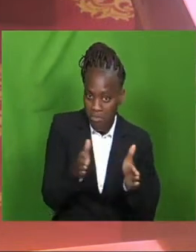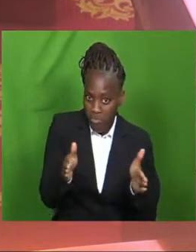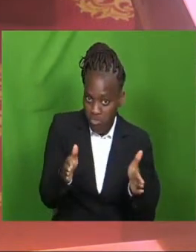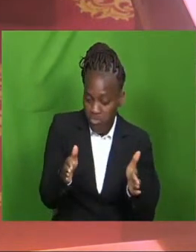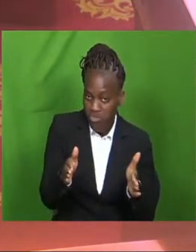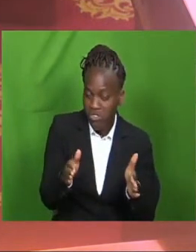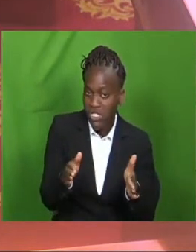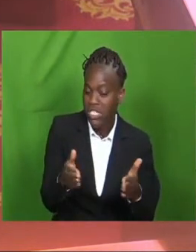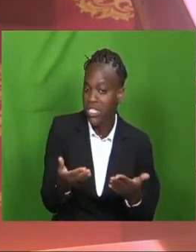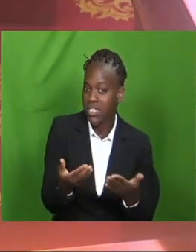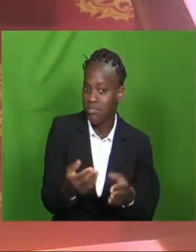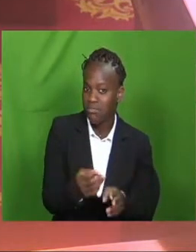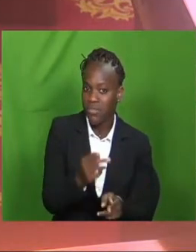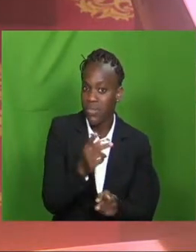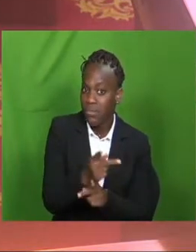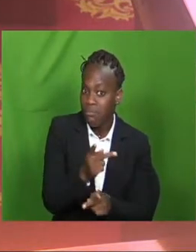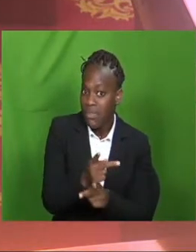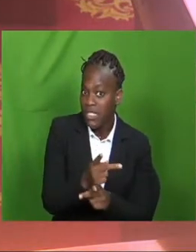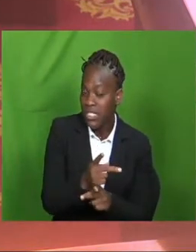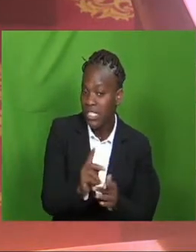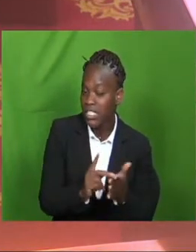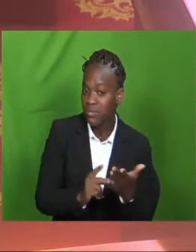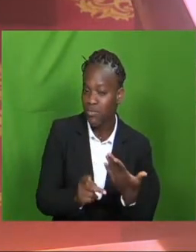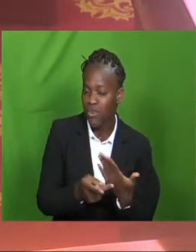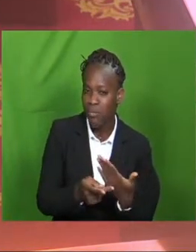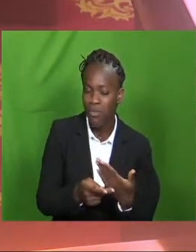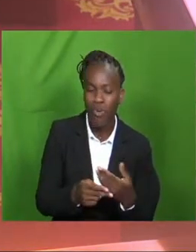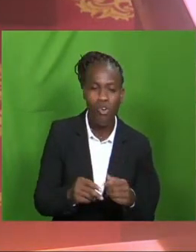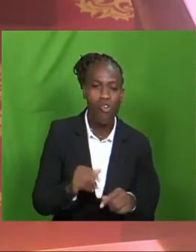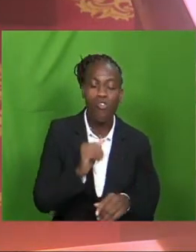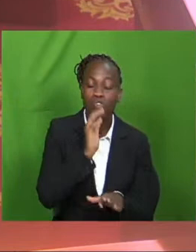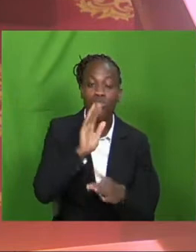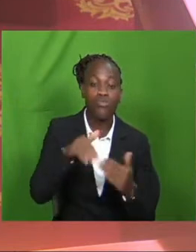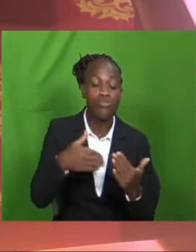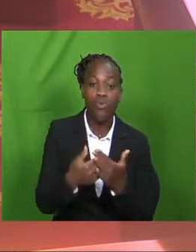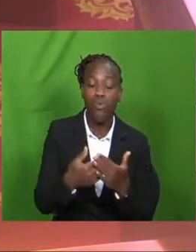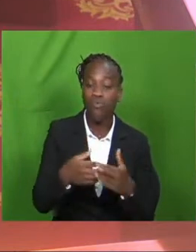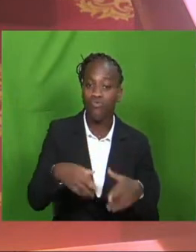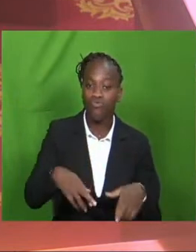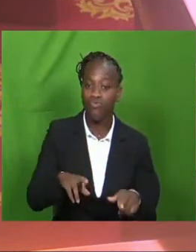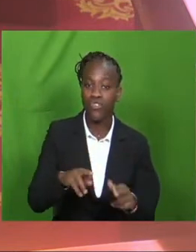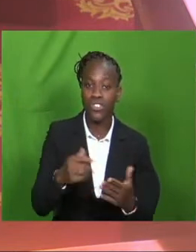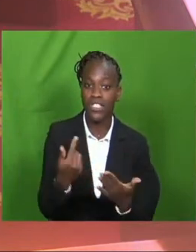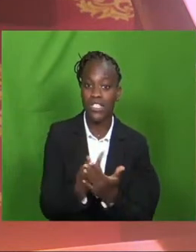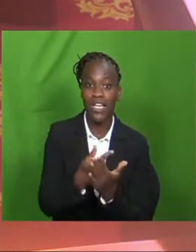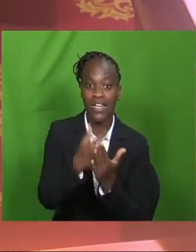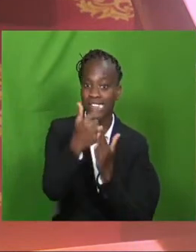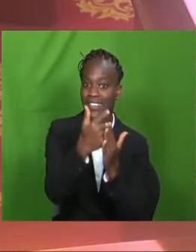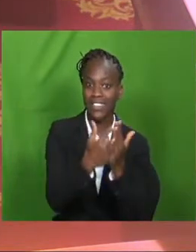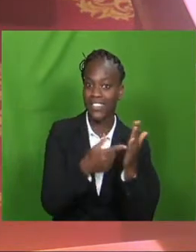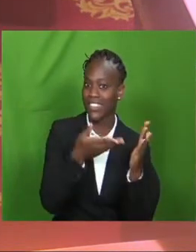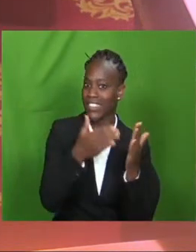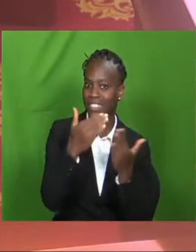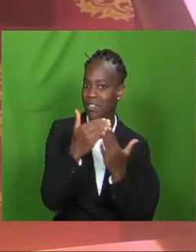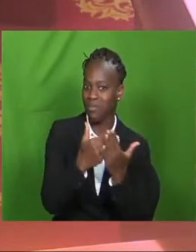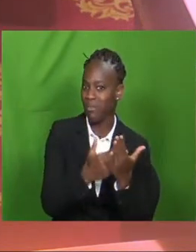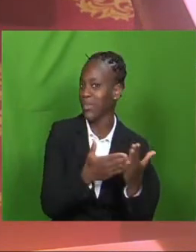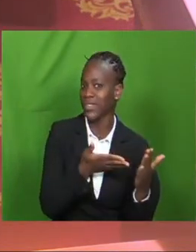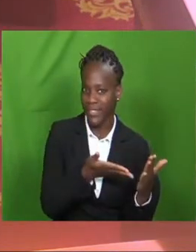but it will not be itemized. All roads in Ghana cannot be itemized in a budget.